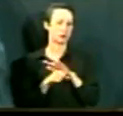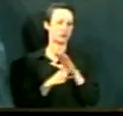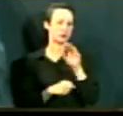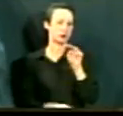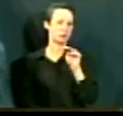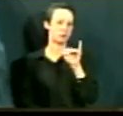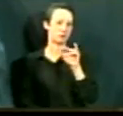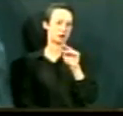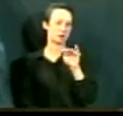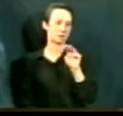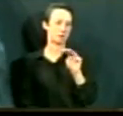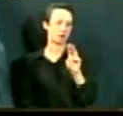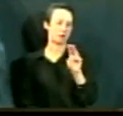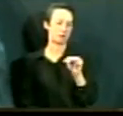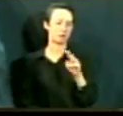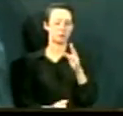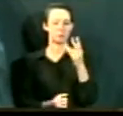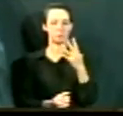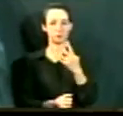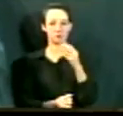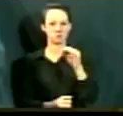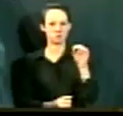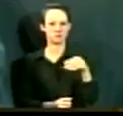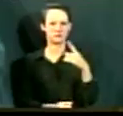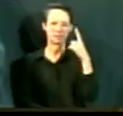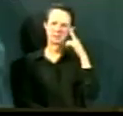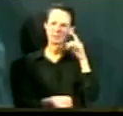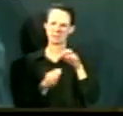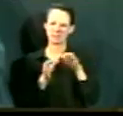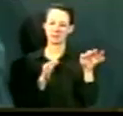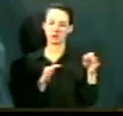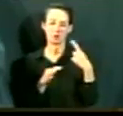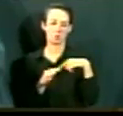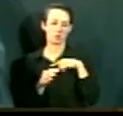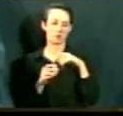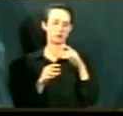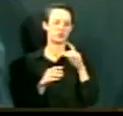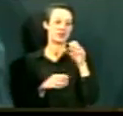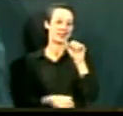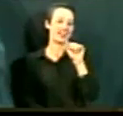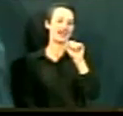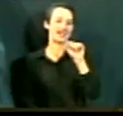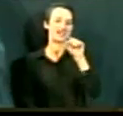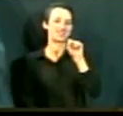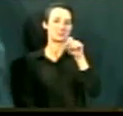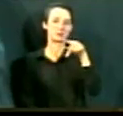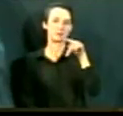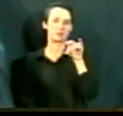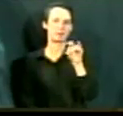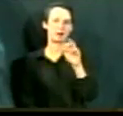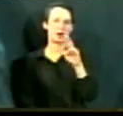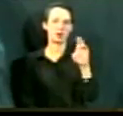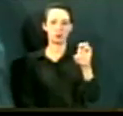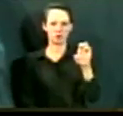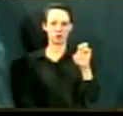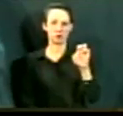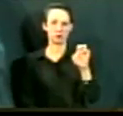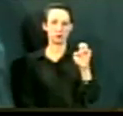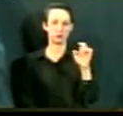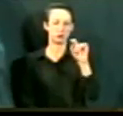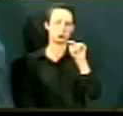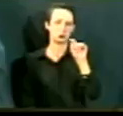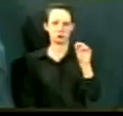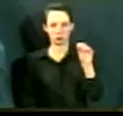of 4%. I thought the language was we would aspire to 4% raises if the budget allowed. That's